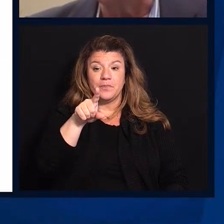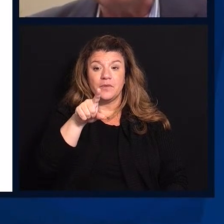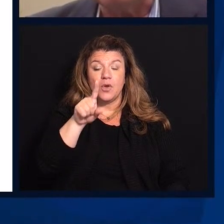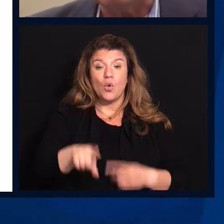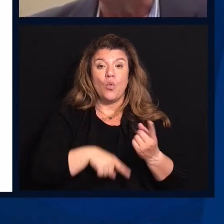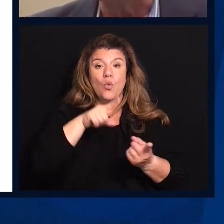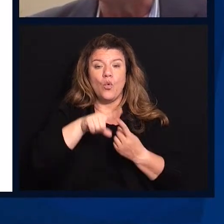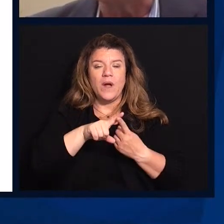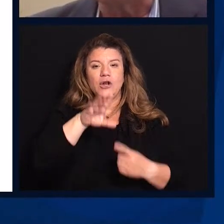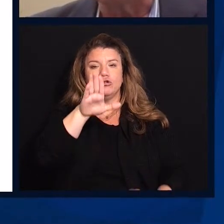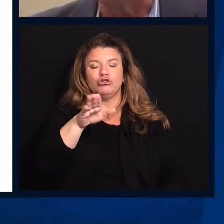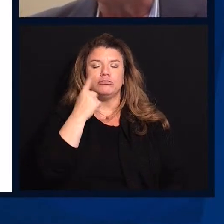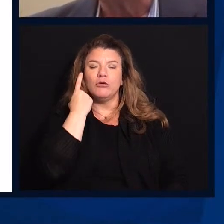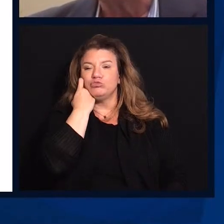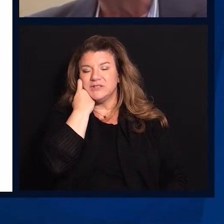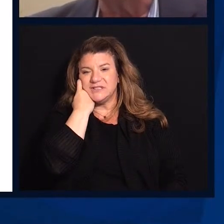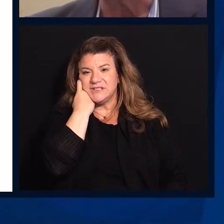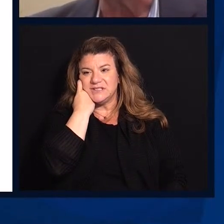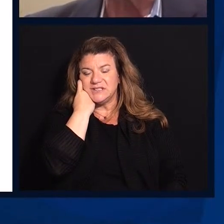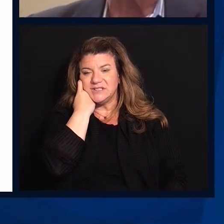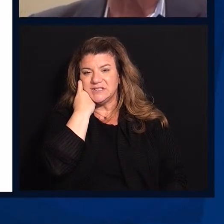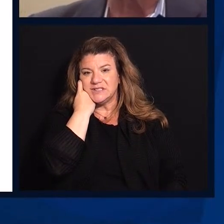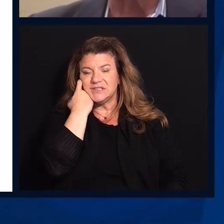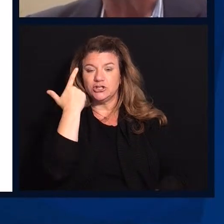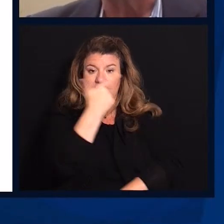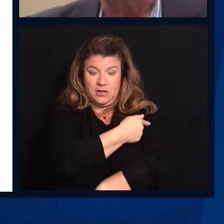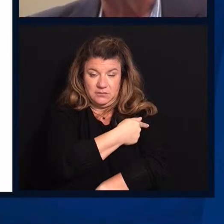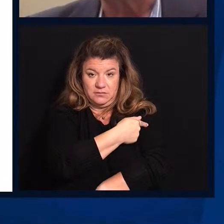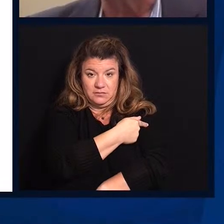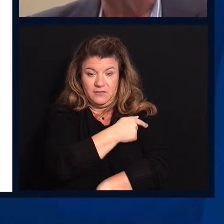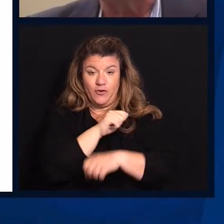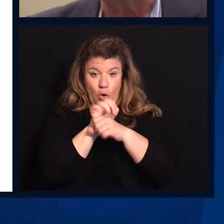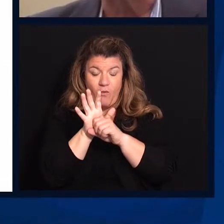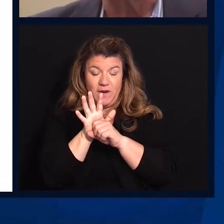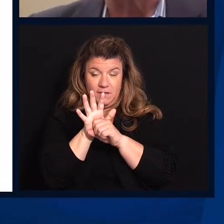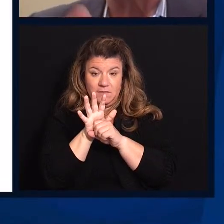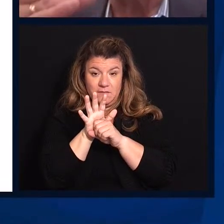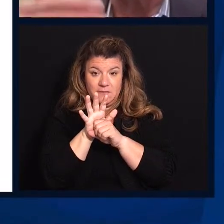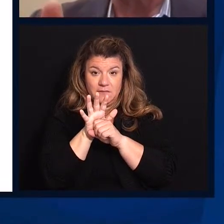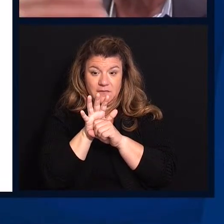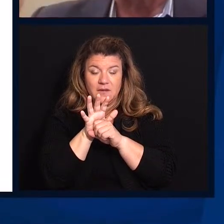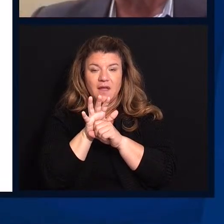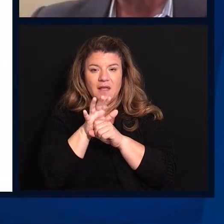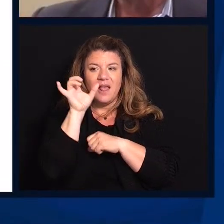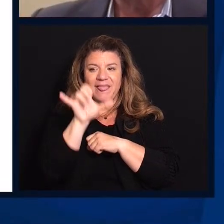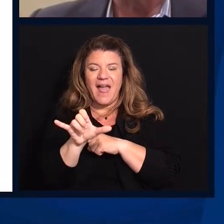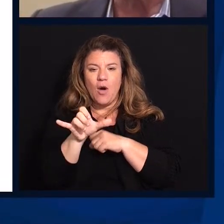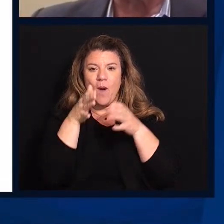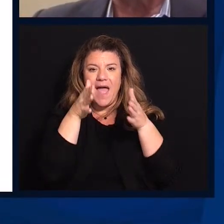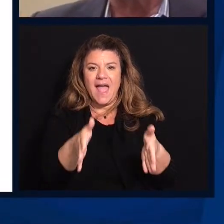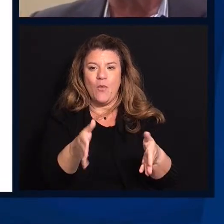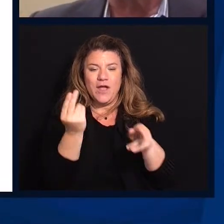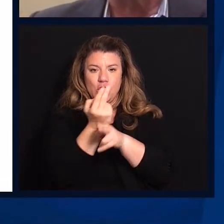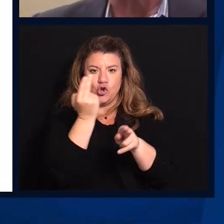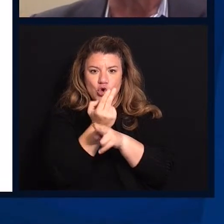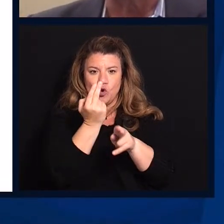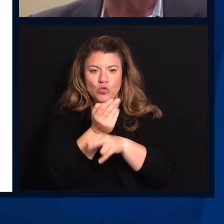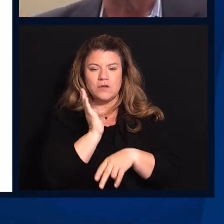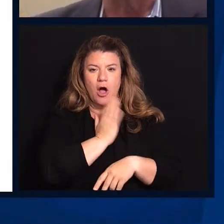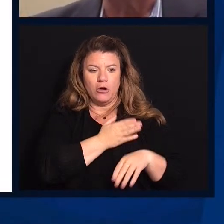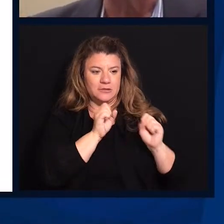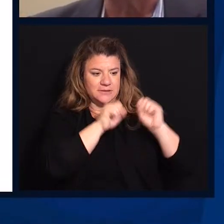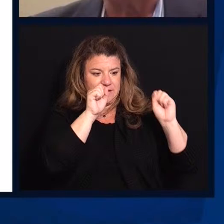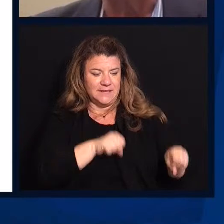when you had your most recent COVID-19 shot so that we can then use the calculator to give you